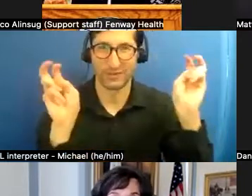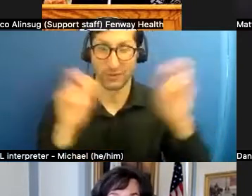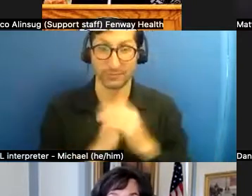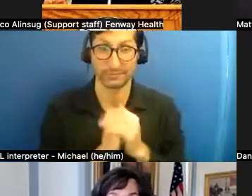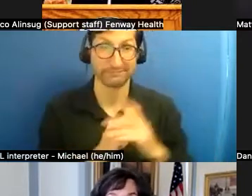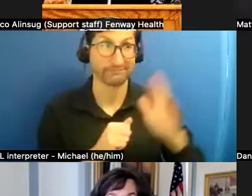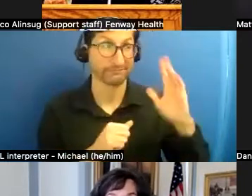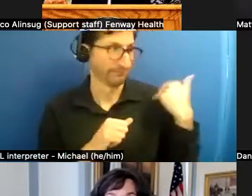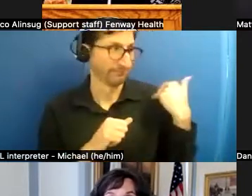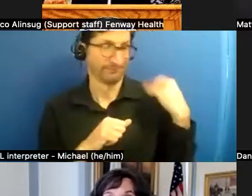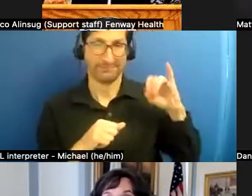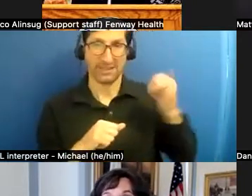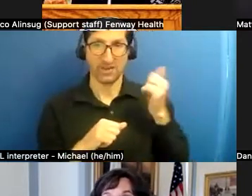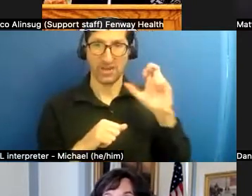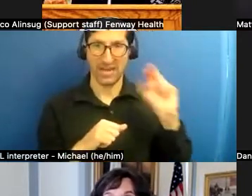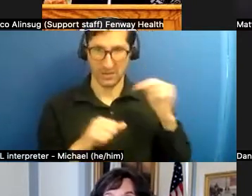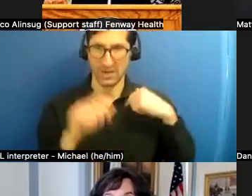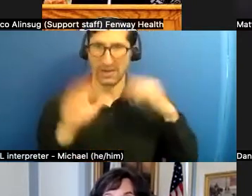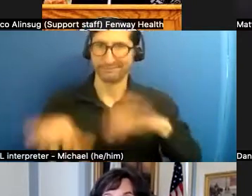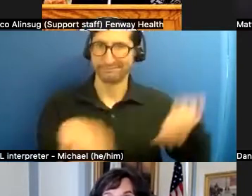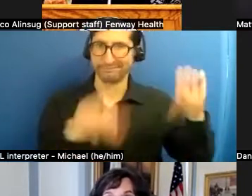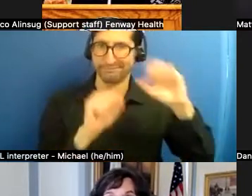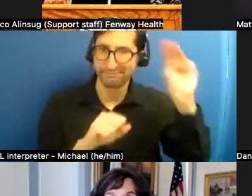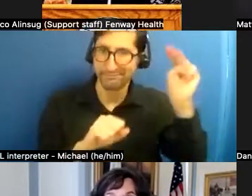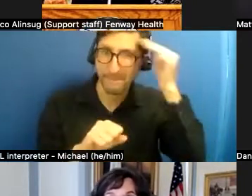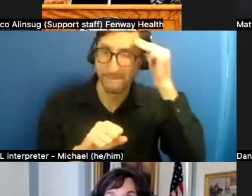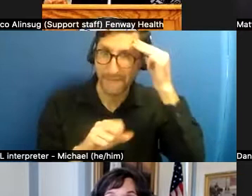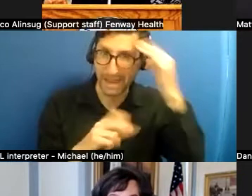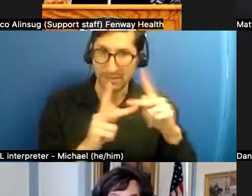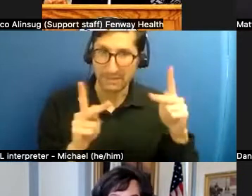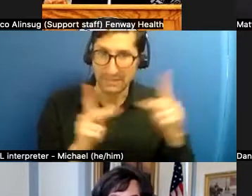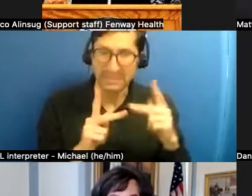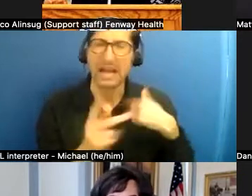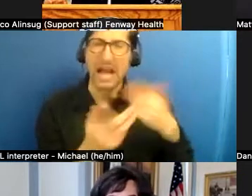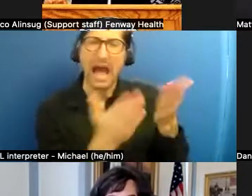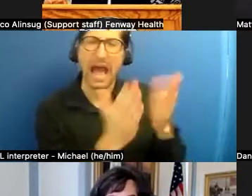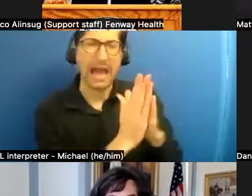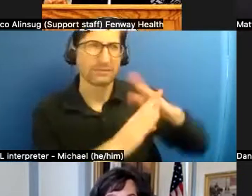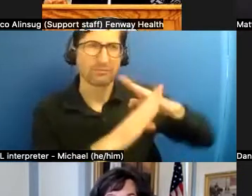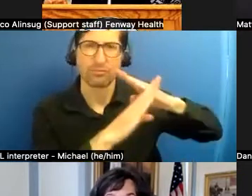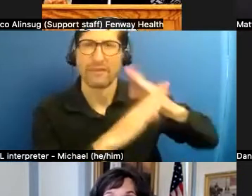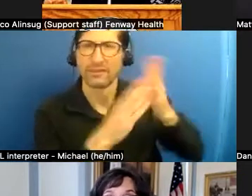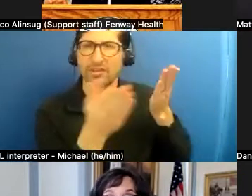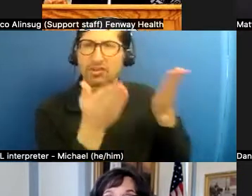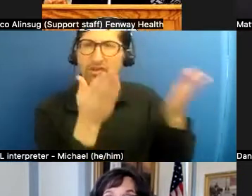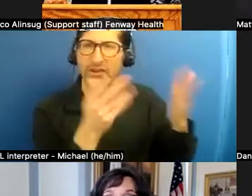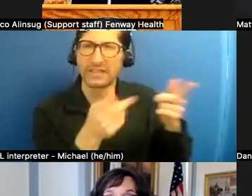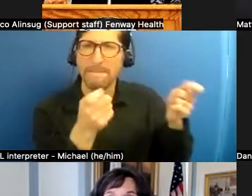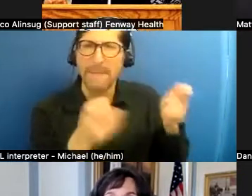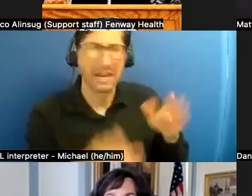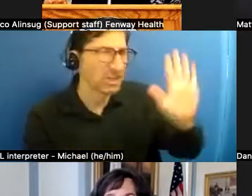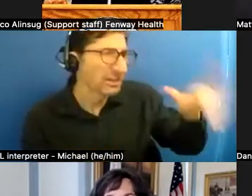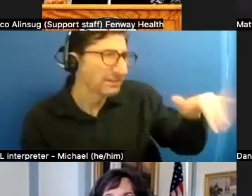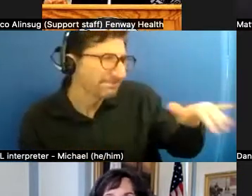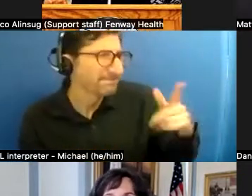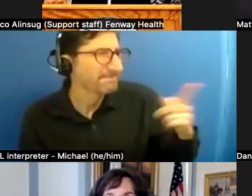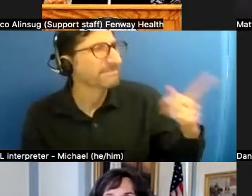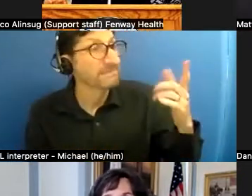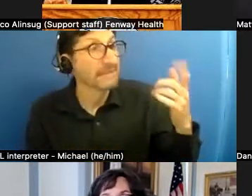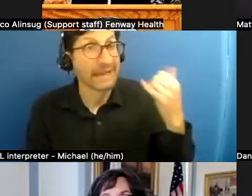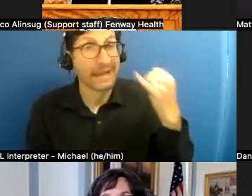in January, I asked Matt Mitchell, our prevention services manager, what is the current impact